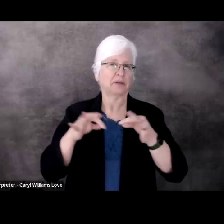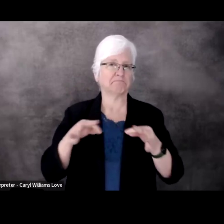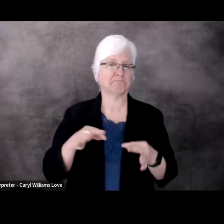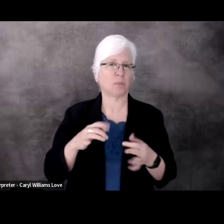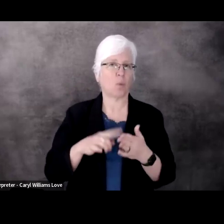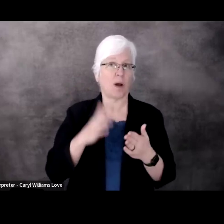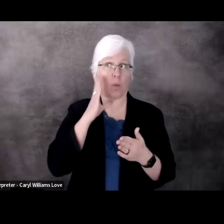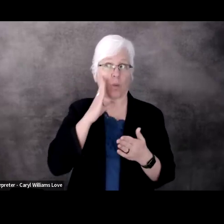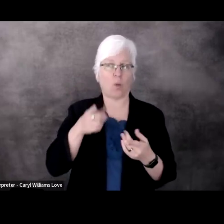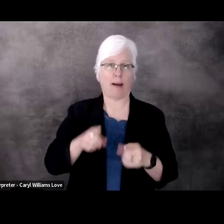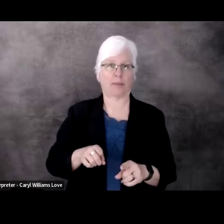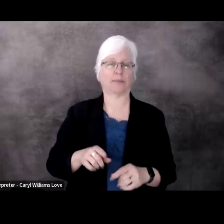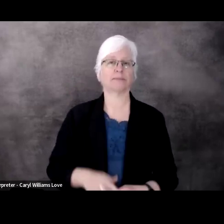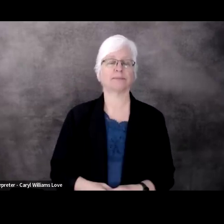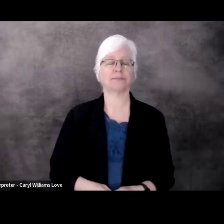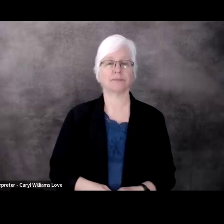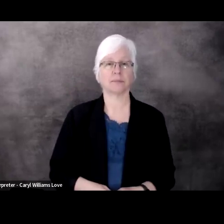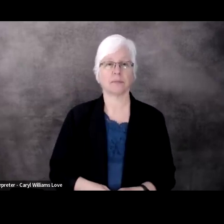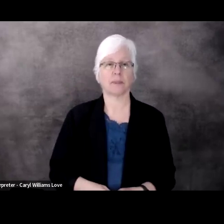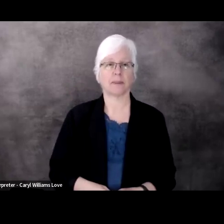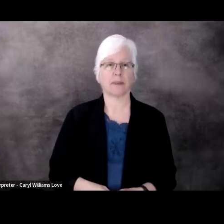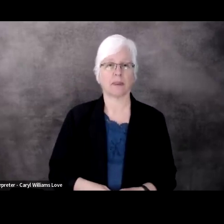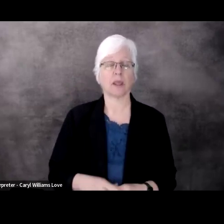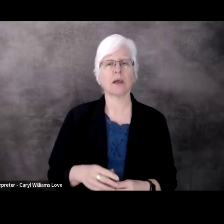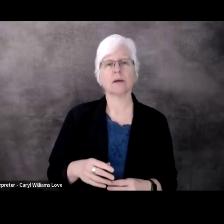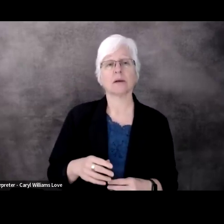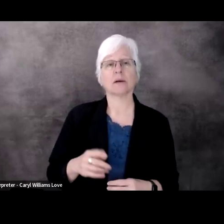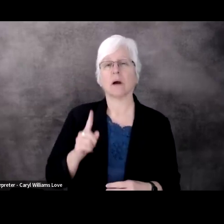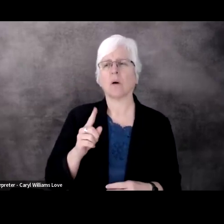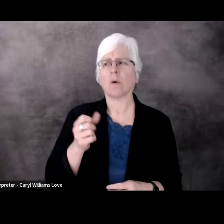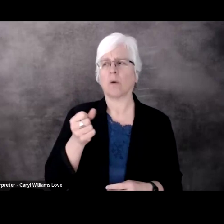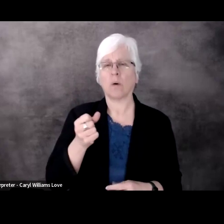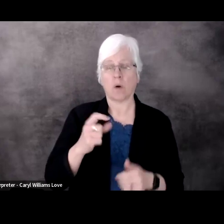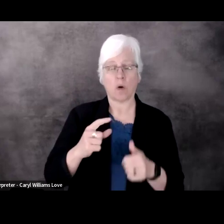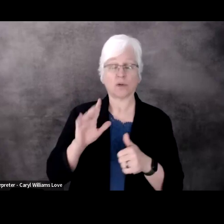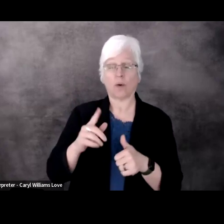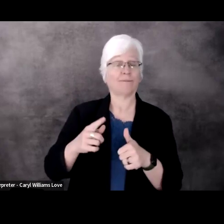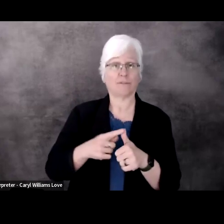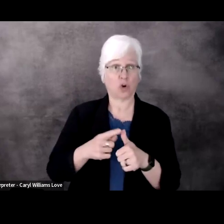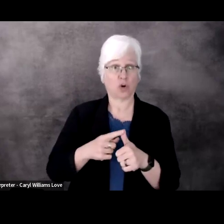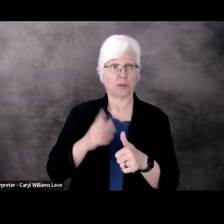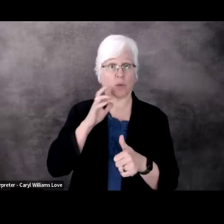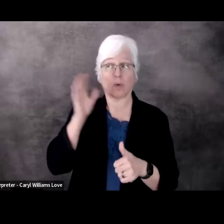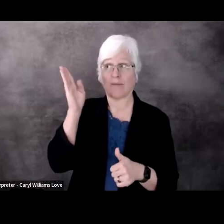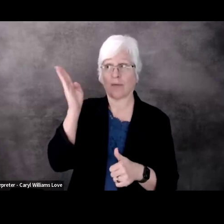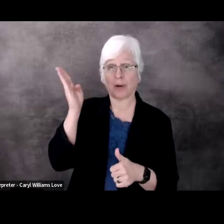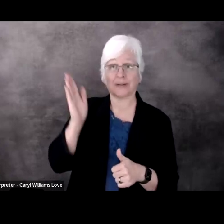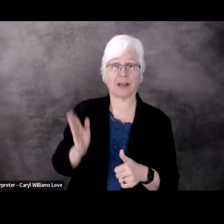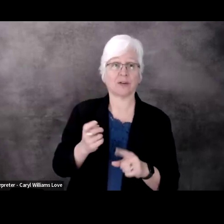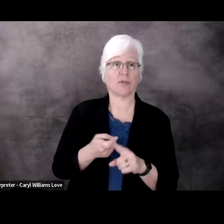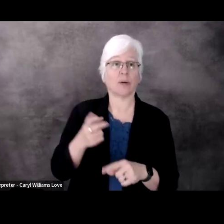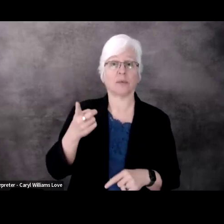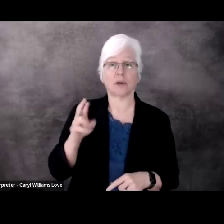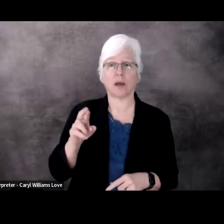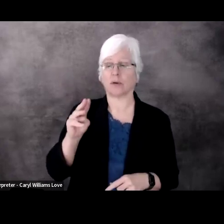happening today in our discussion. We're first going to hear a presentation from Dr. Mandy